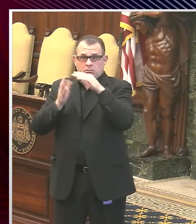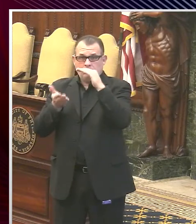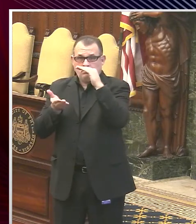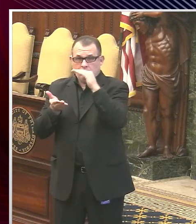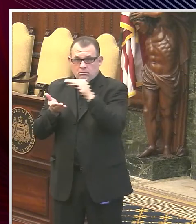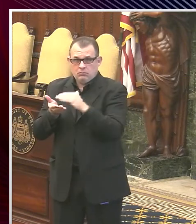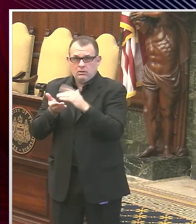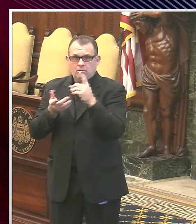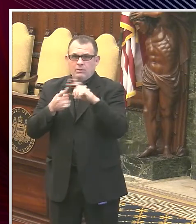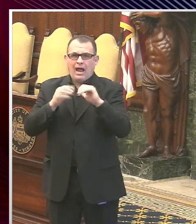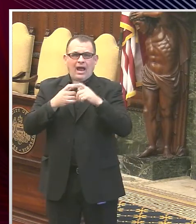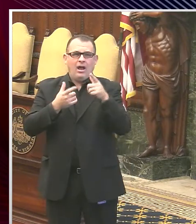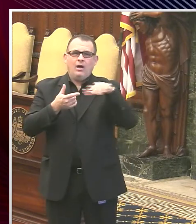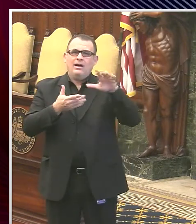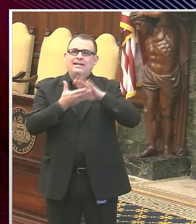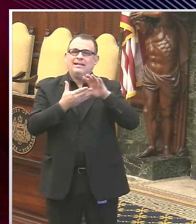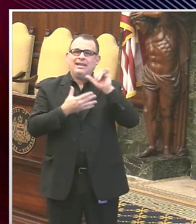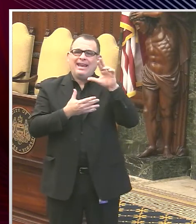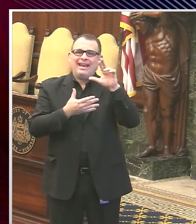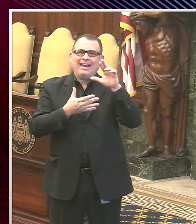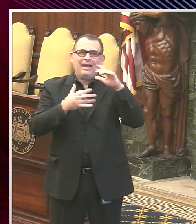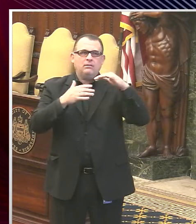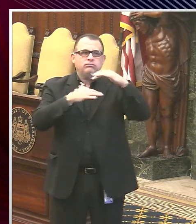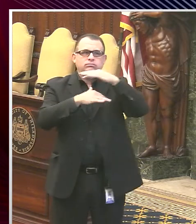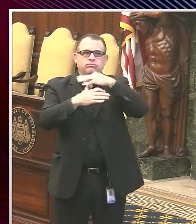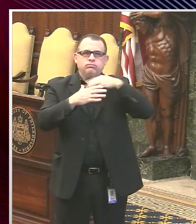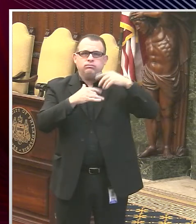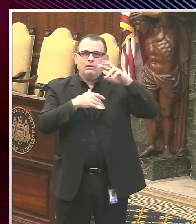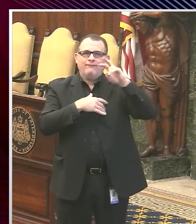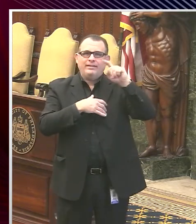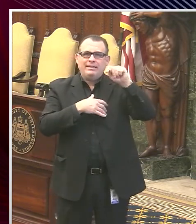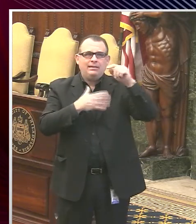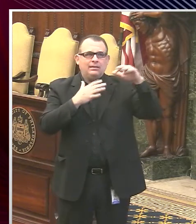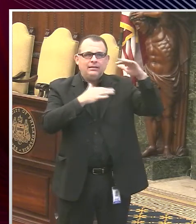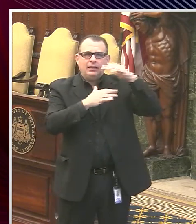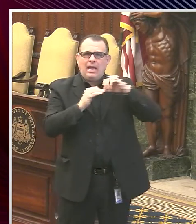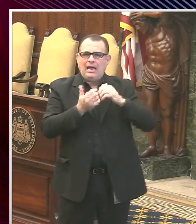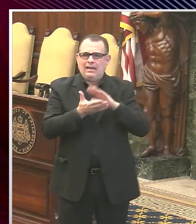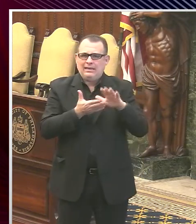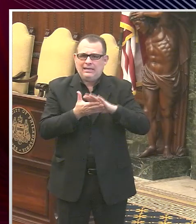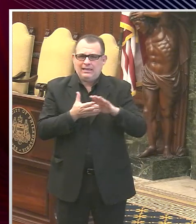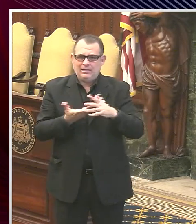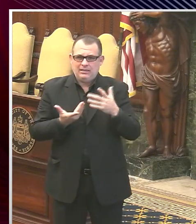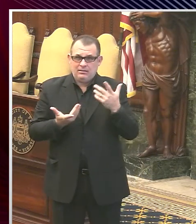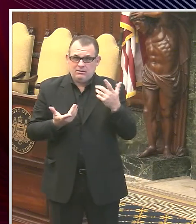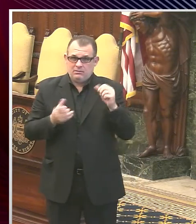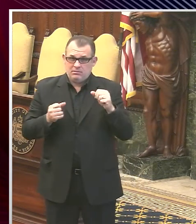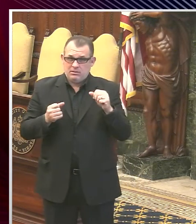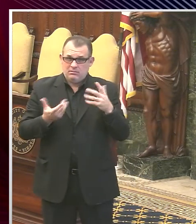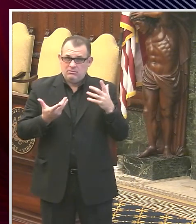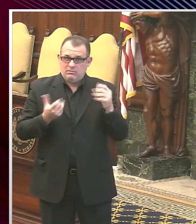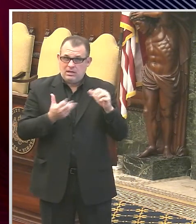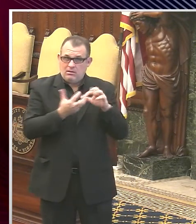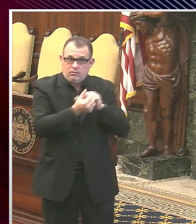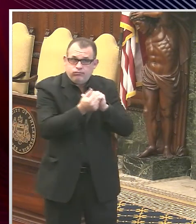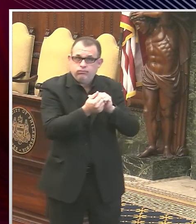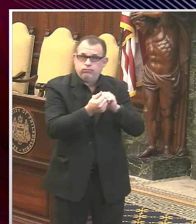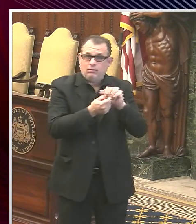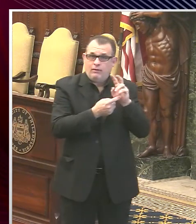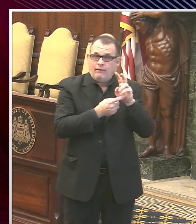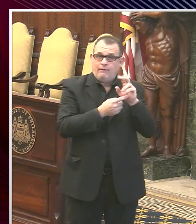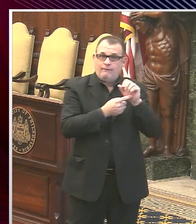photocatalytic oxidation to destroy particles as low as a nanometer. Yeah, so we